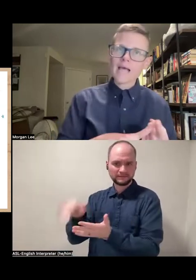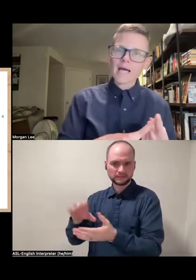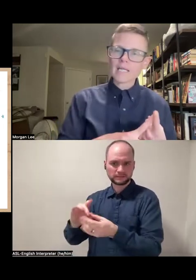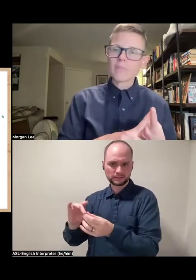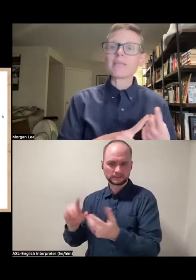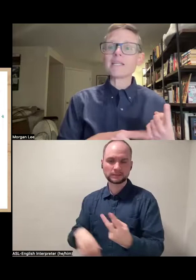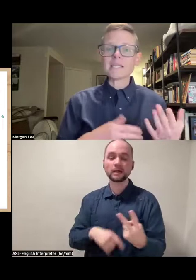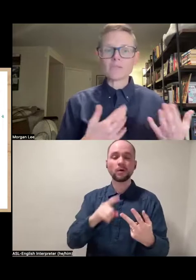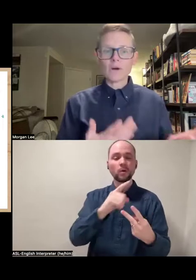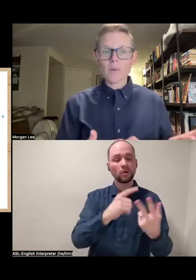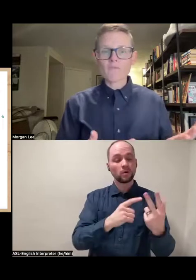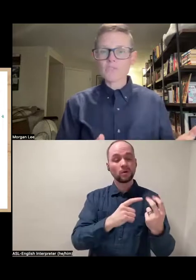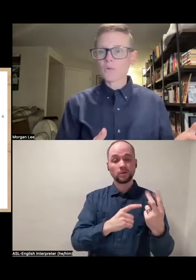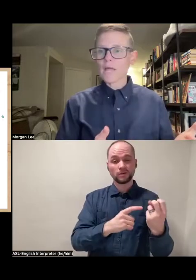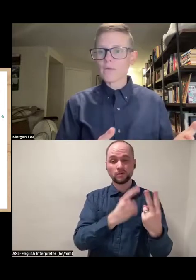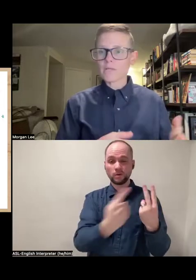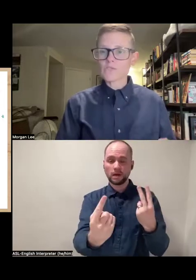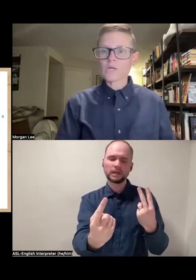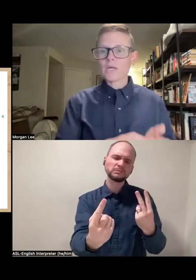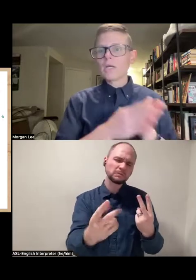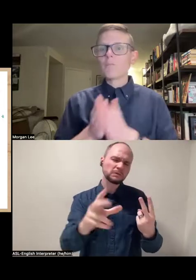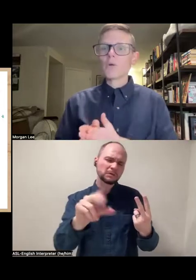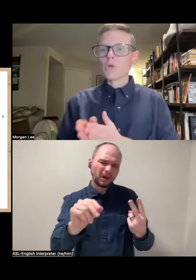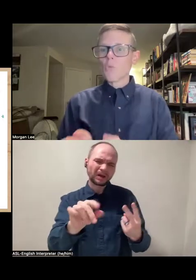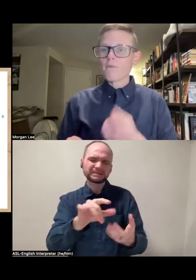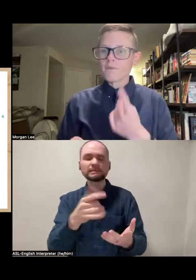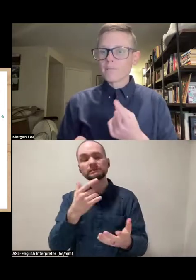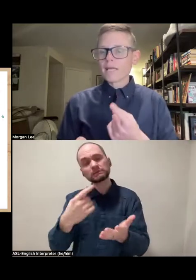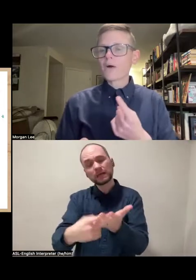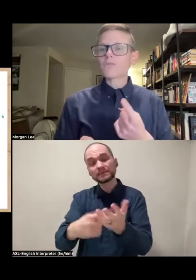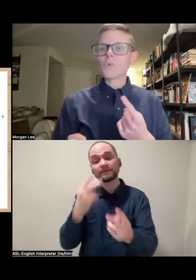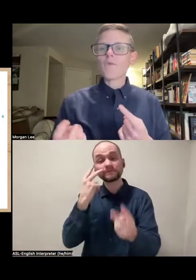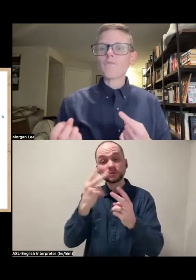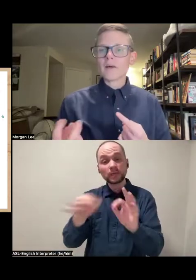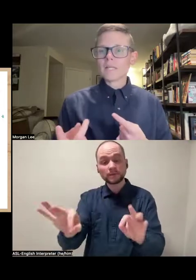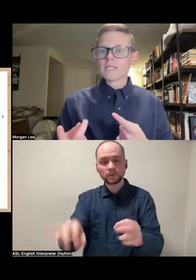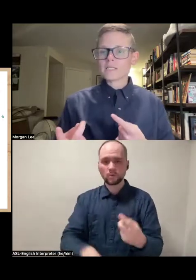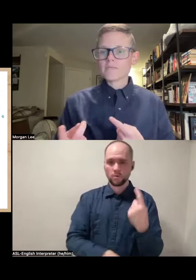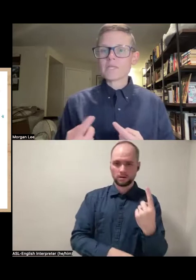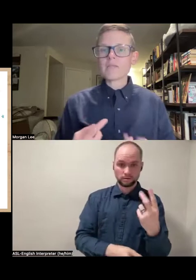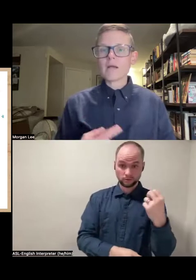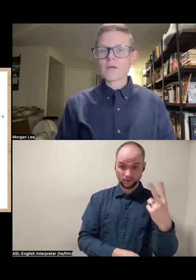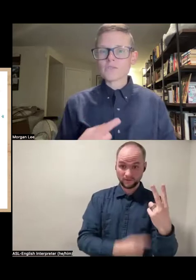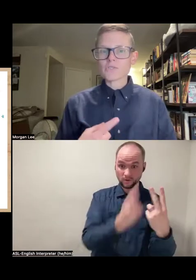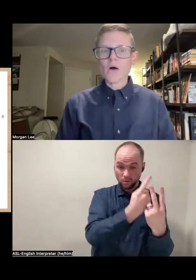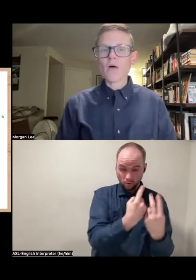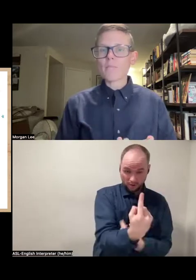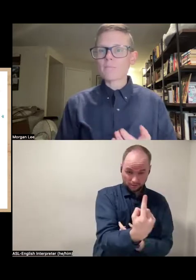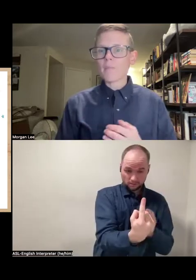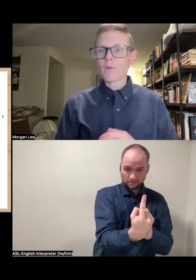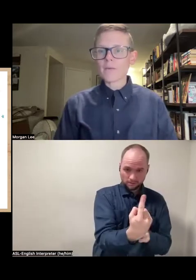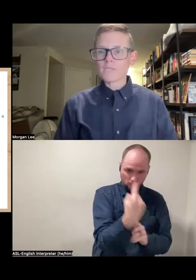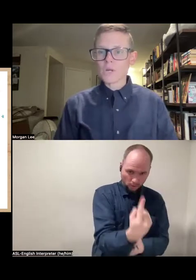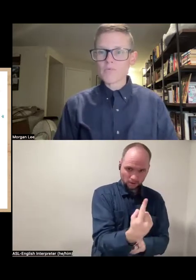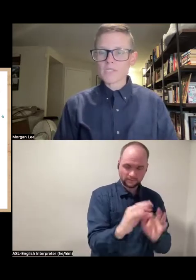not exactly, but they did talk about visual language. But only one family out of 12 families did the doctor tell